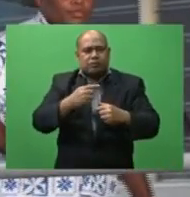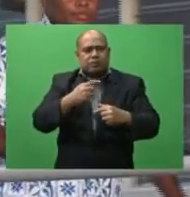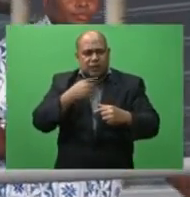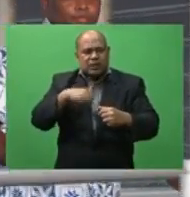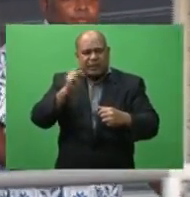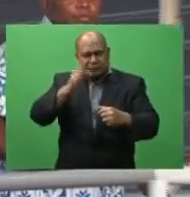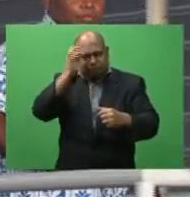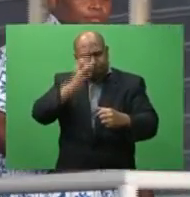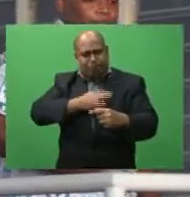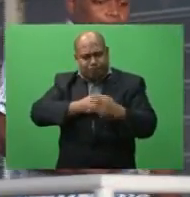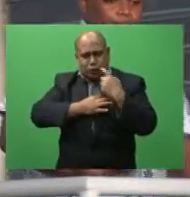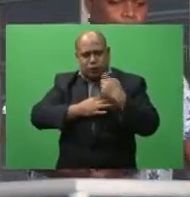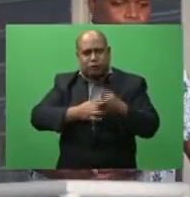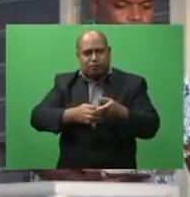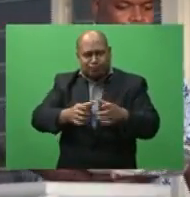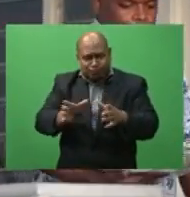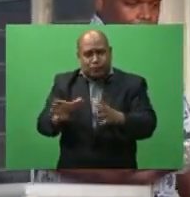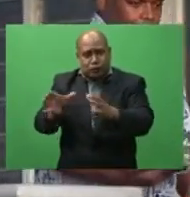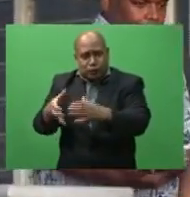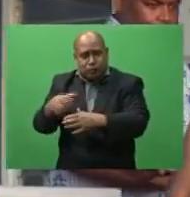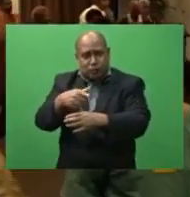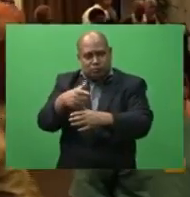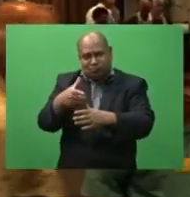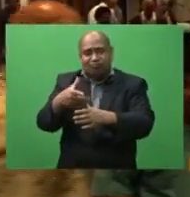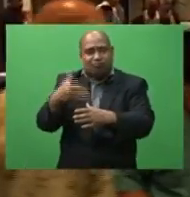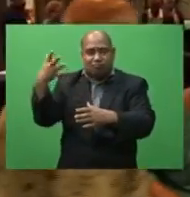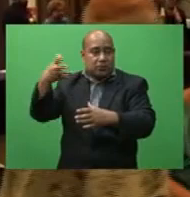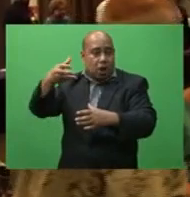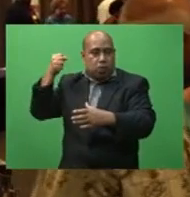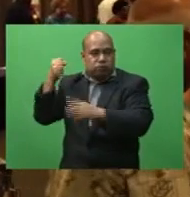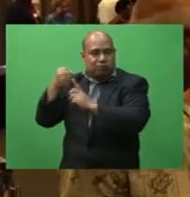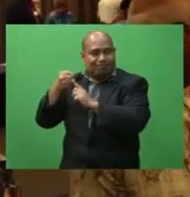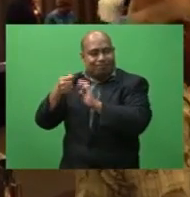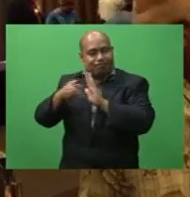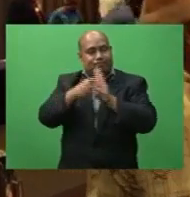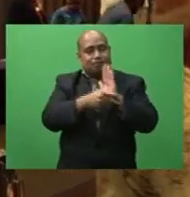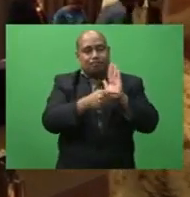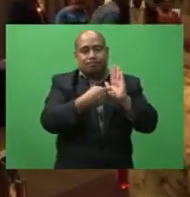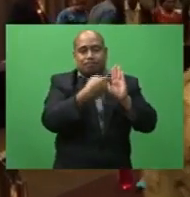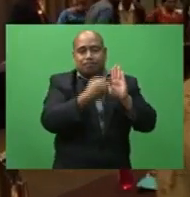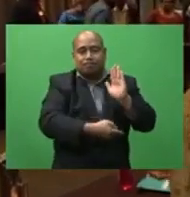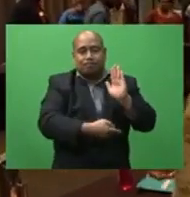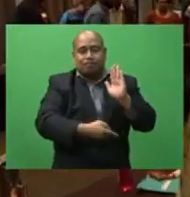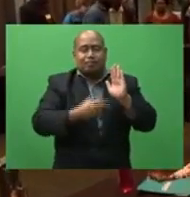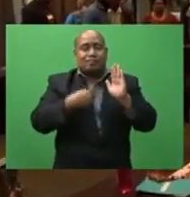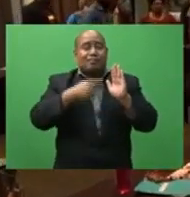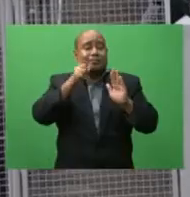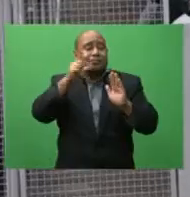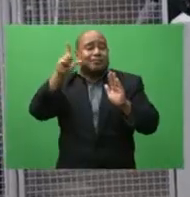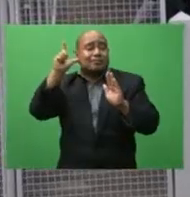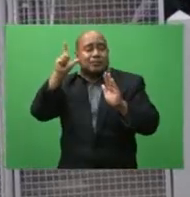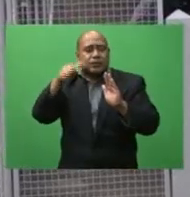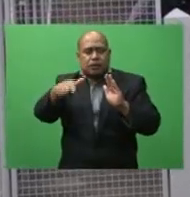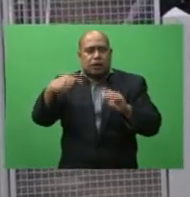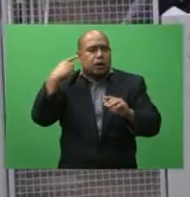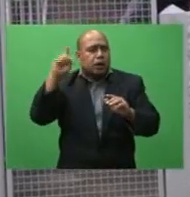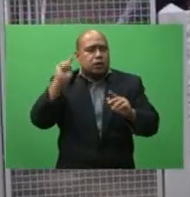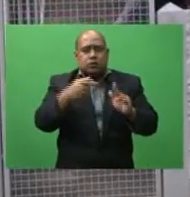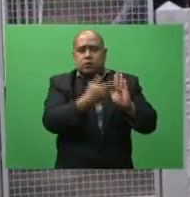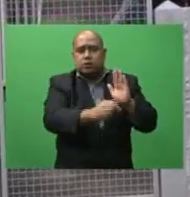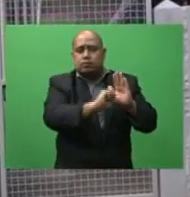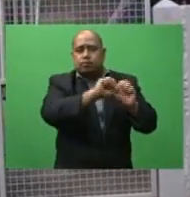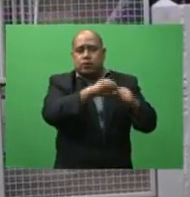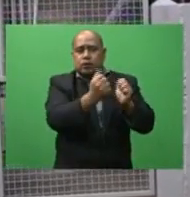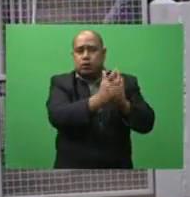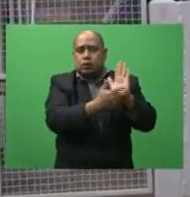The SDLP party was suspended by the Registrar of Political Parties yesterday for a breach of the Political Parties Act. They have been